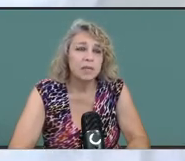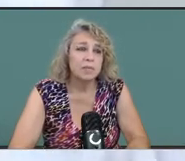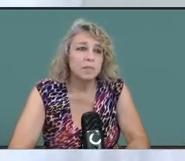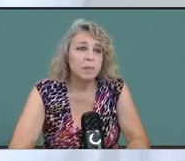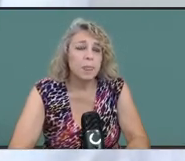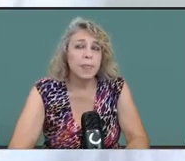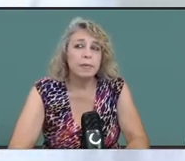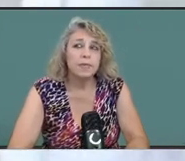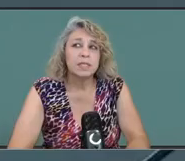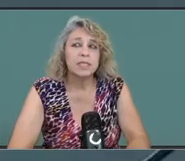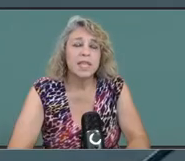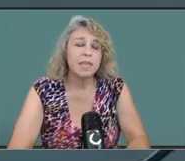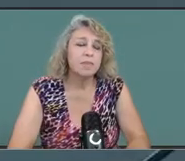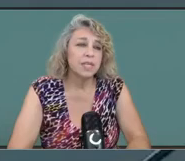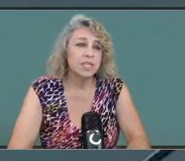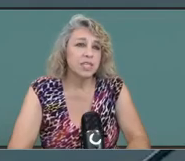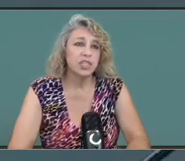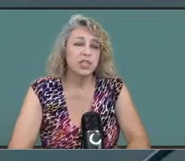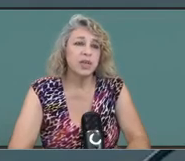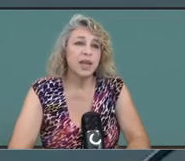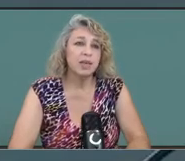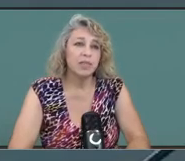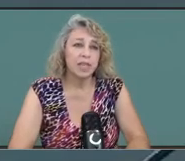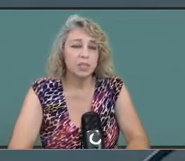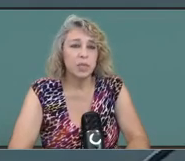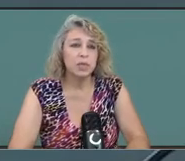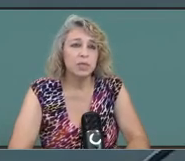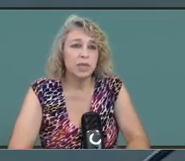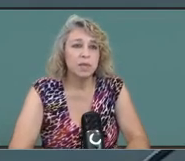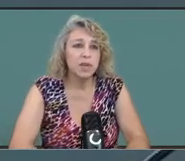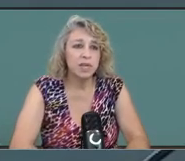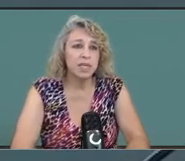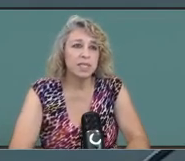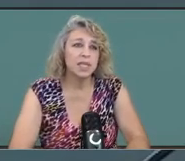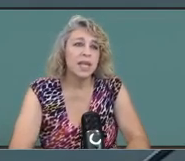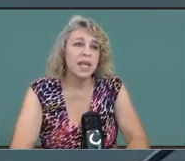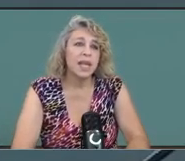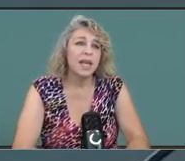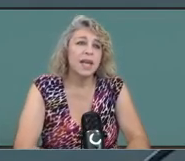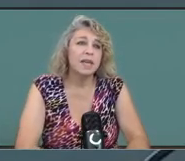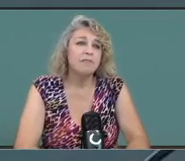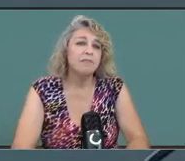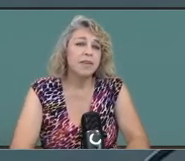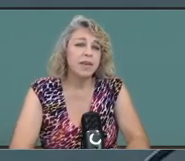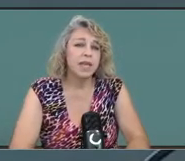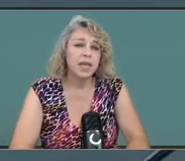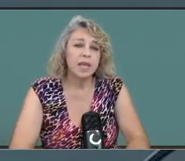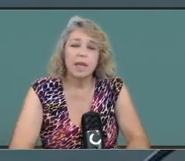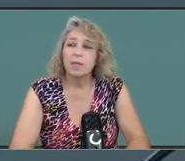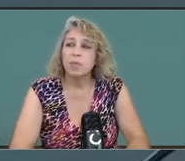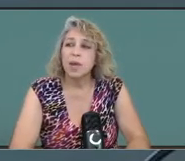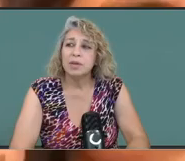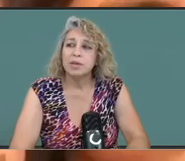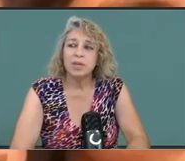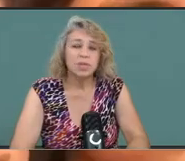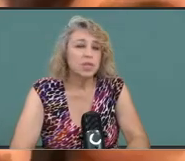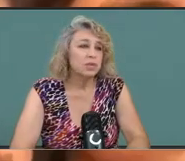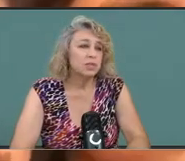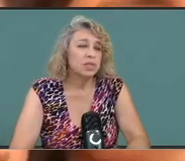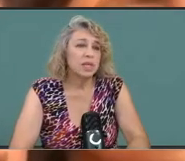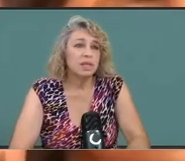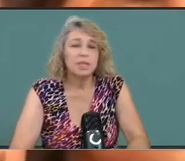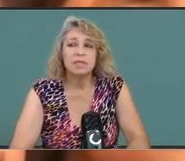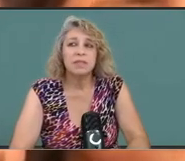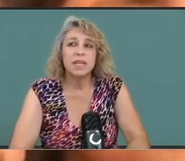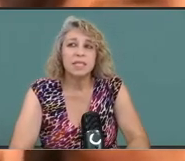it the same attention to health as we do the communities. And I am very proud to